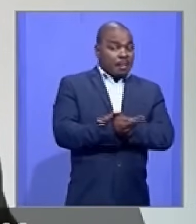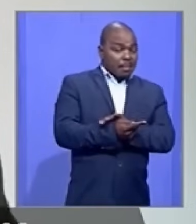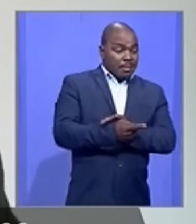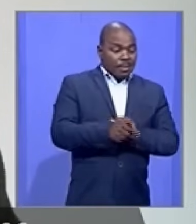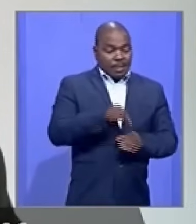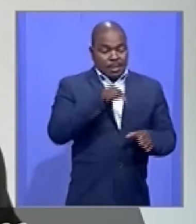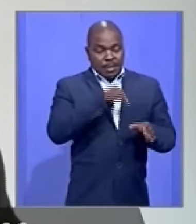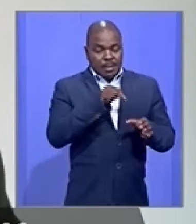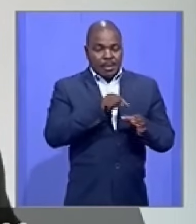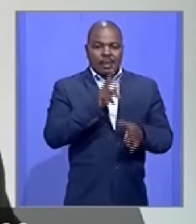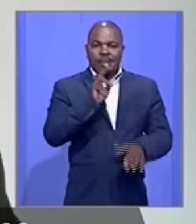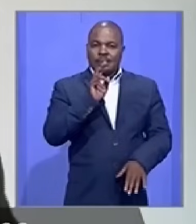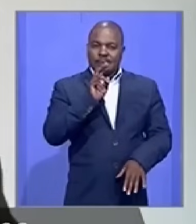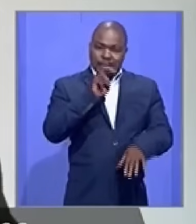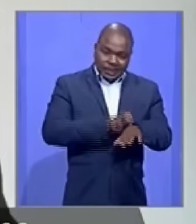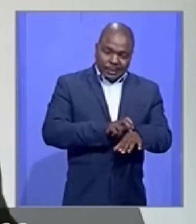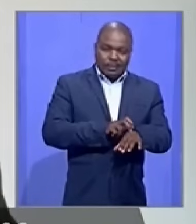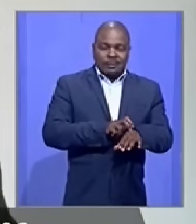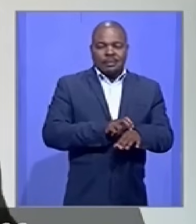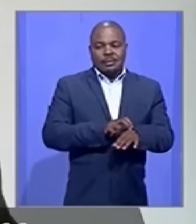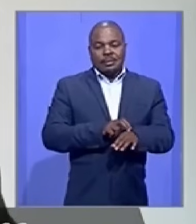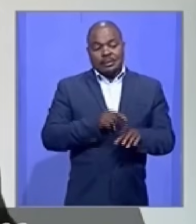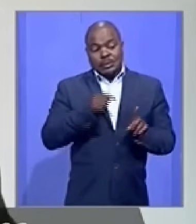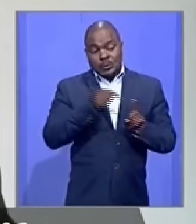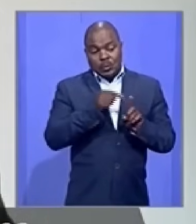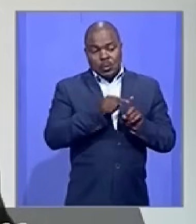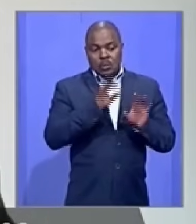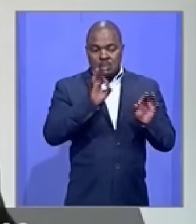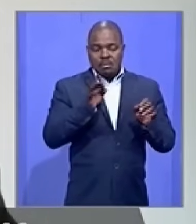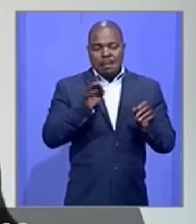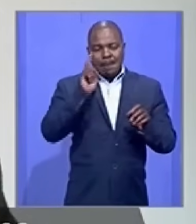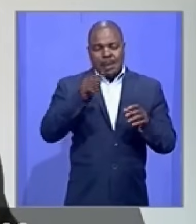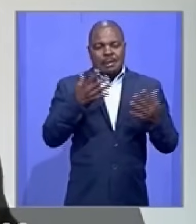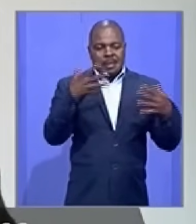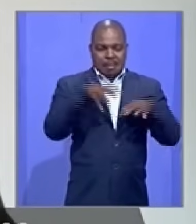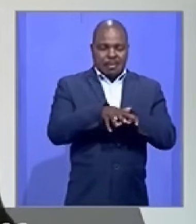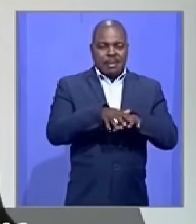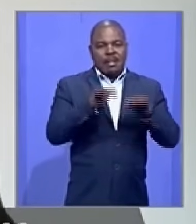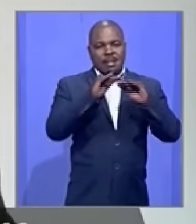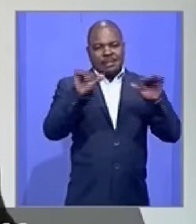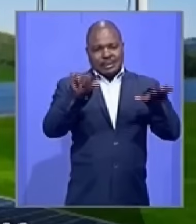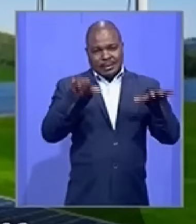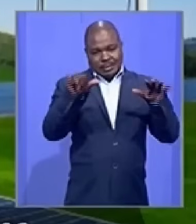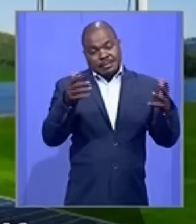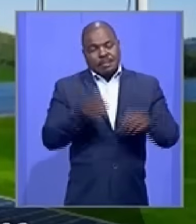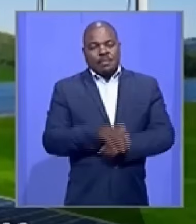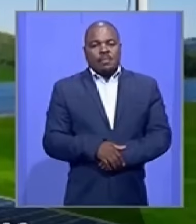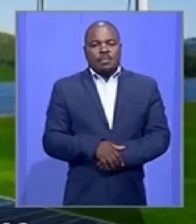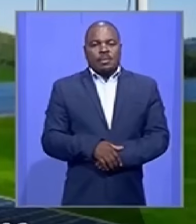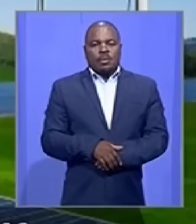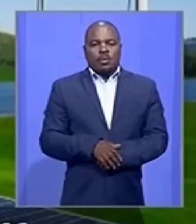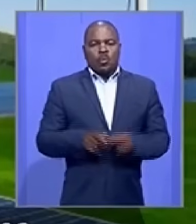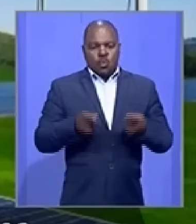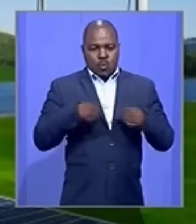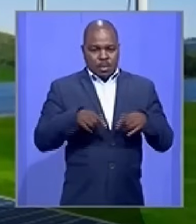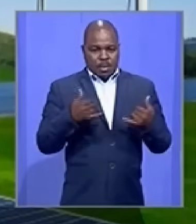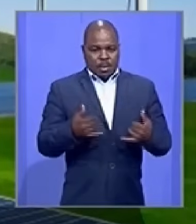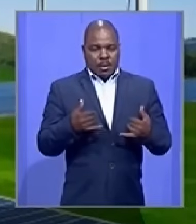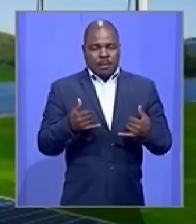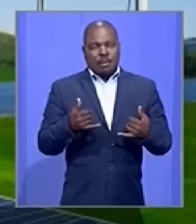that would require him to be able to operate the system under such conditions. We are now on